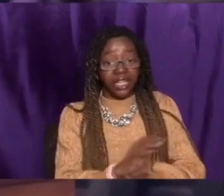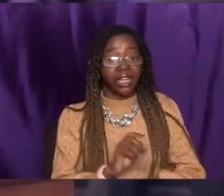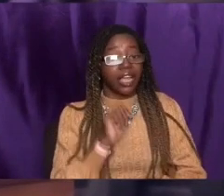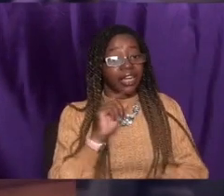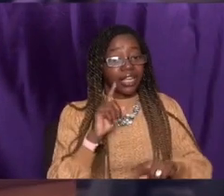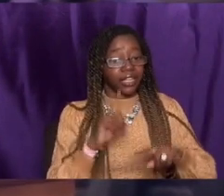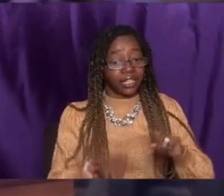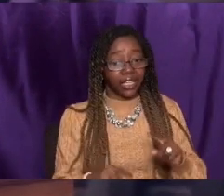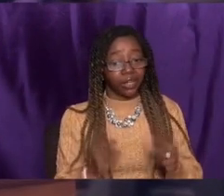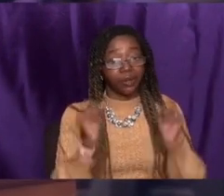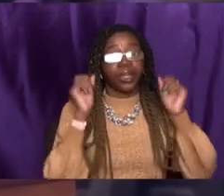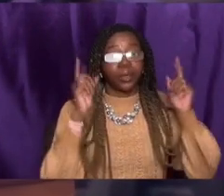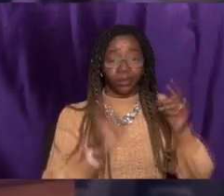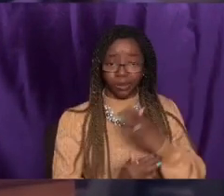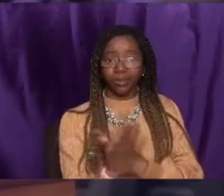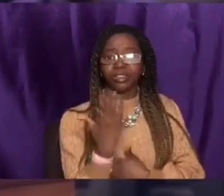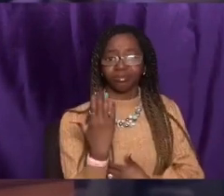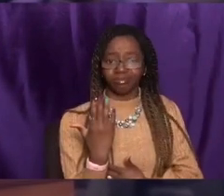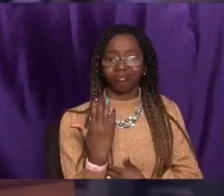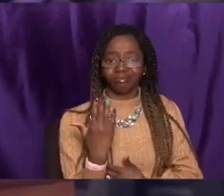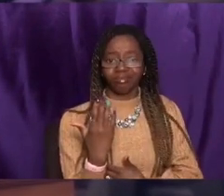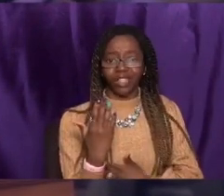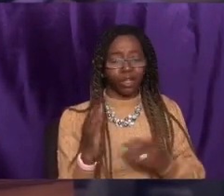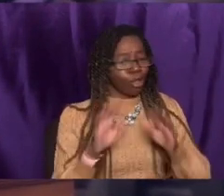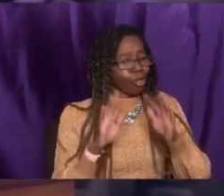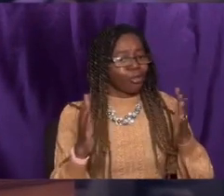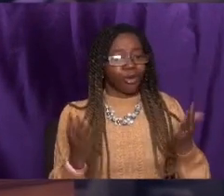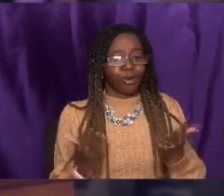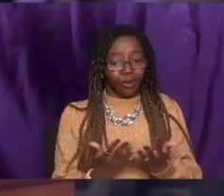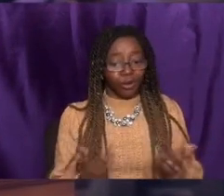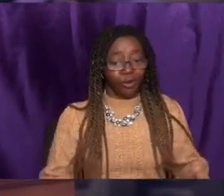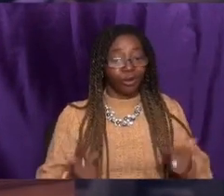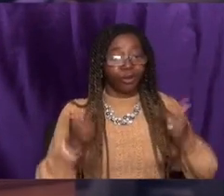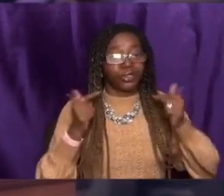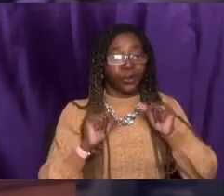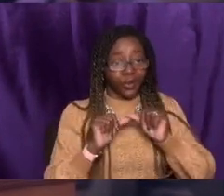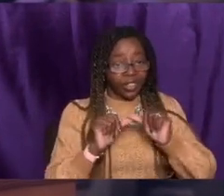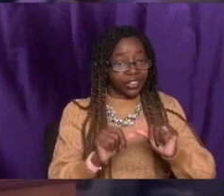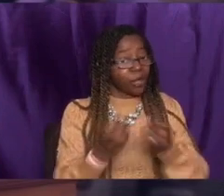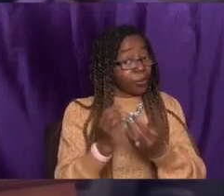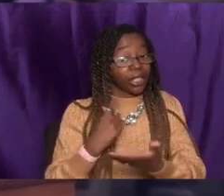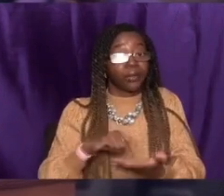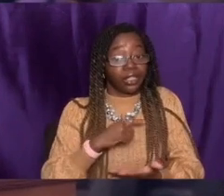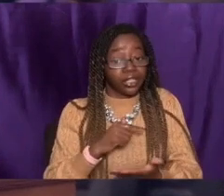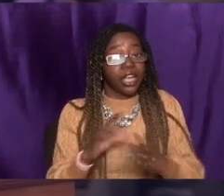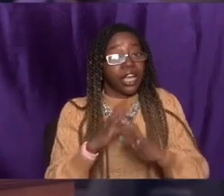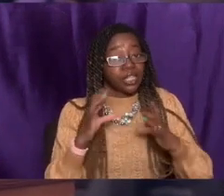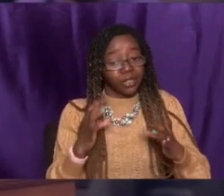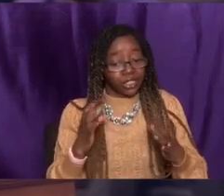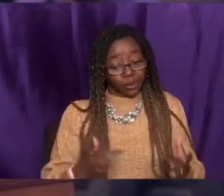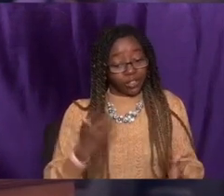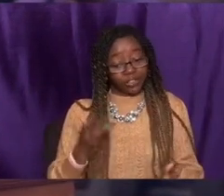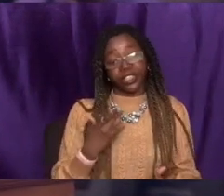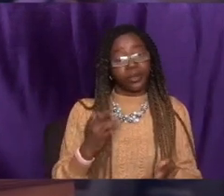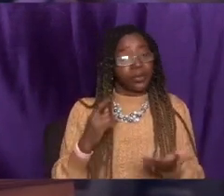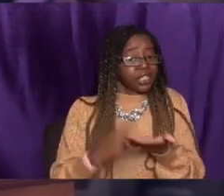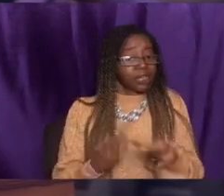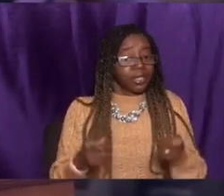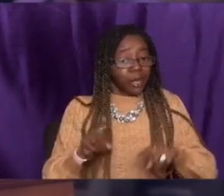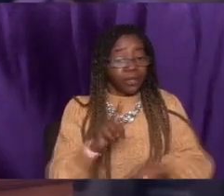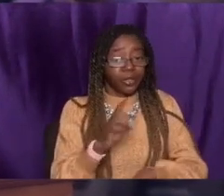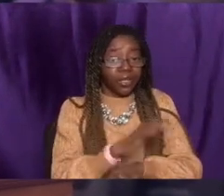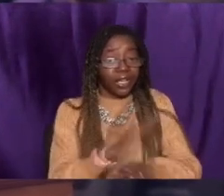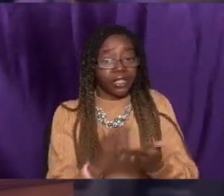up Monday morning? The world goes on without us. As much as New Salem loves me, if something happens to me